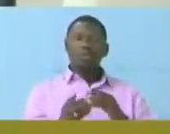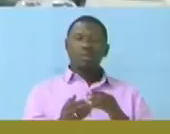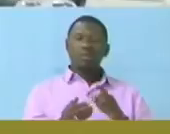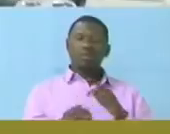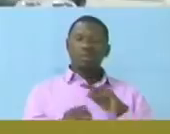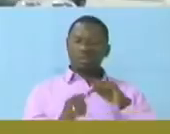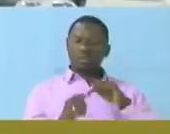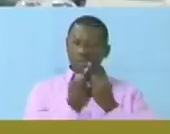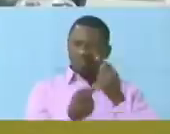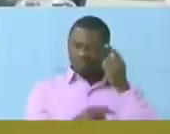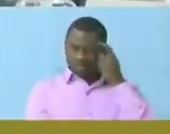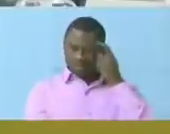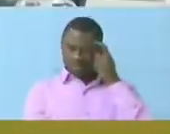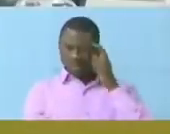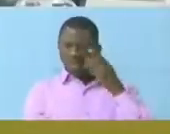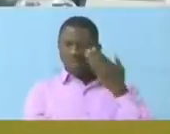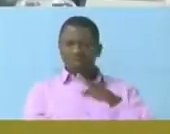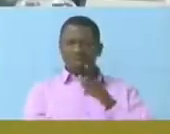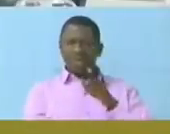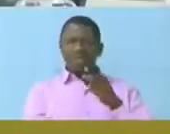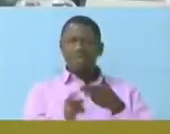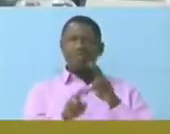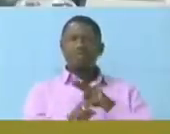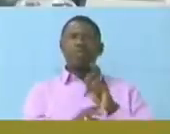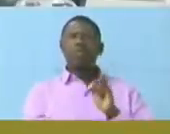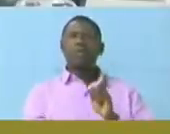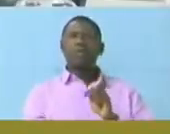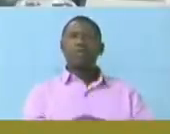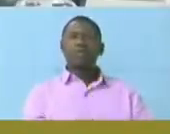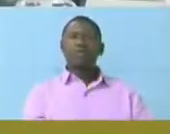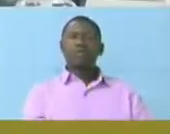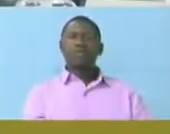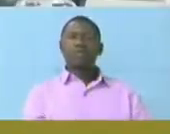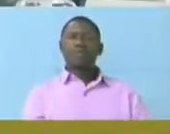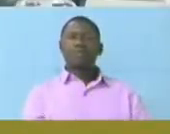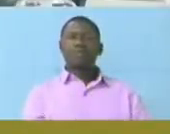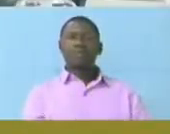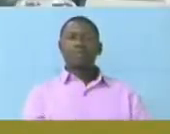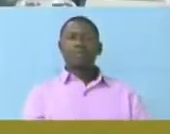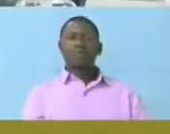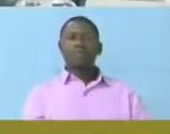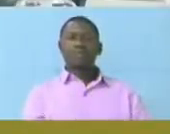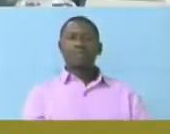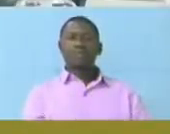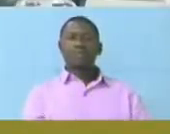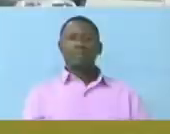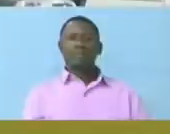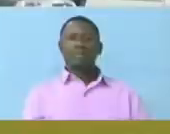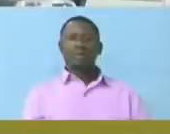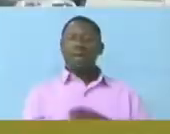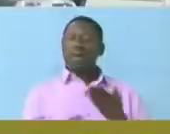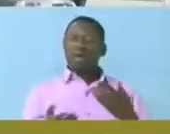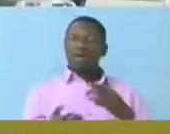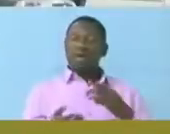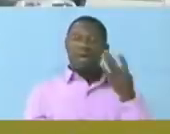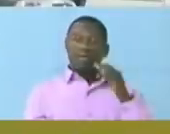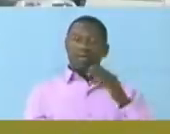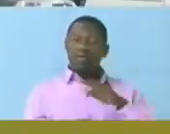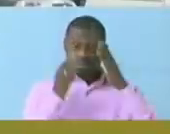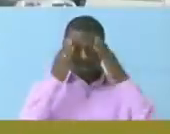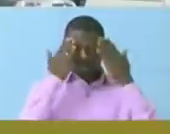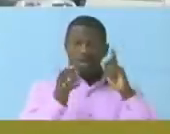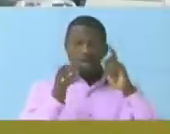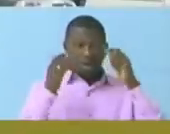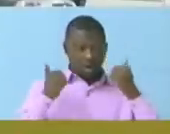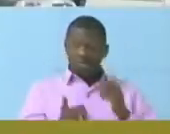that? Well, I don't know. If you don't know what had happened, it's going to be difficult because to